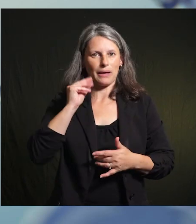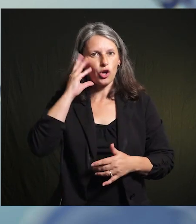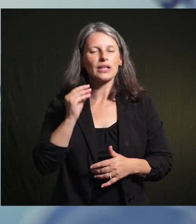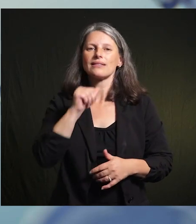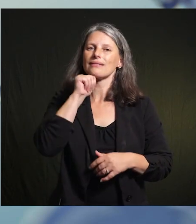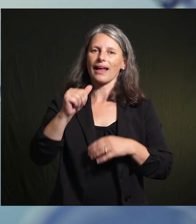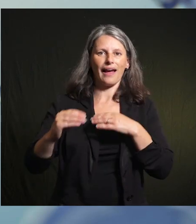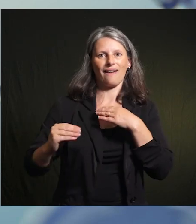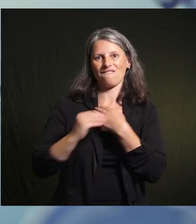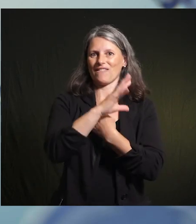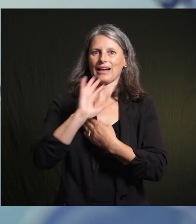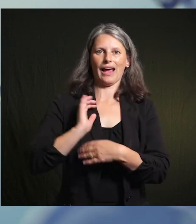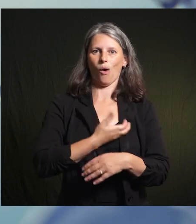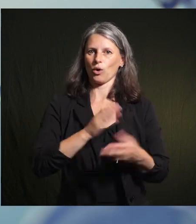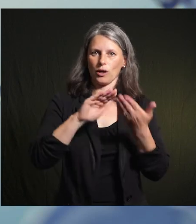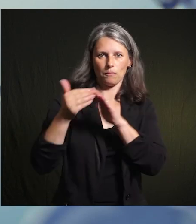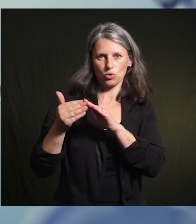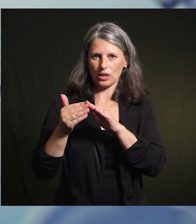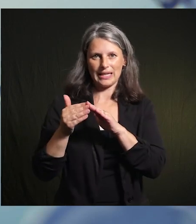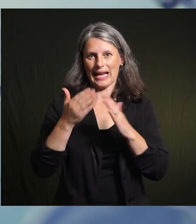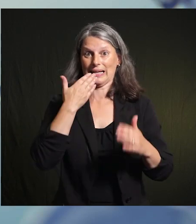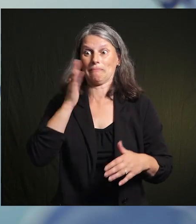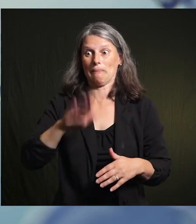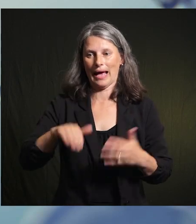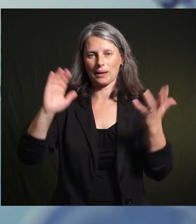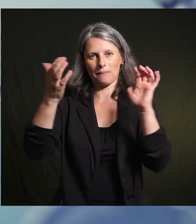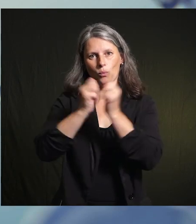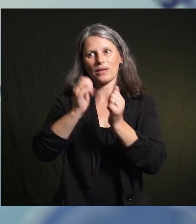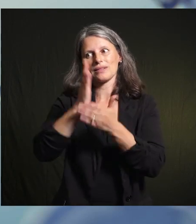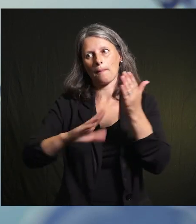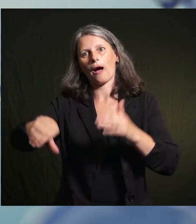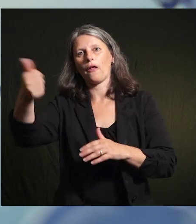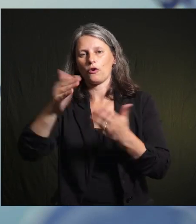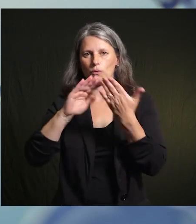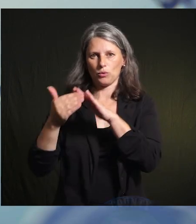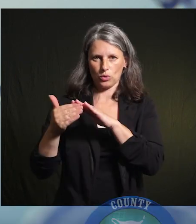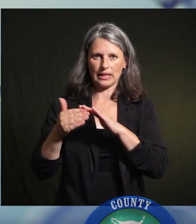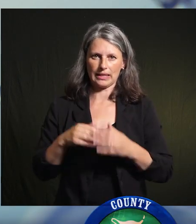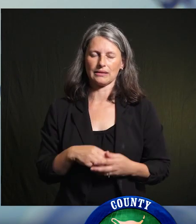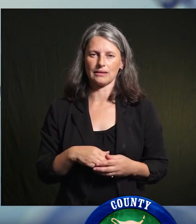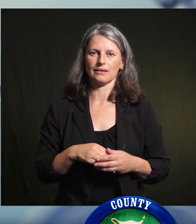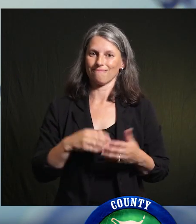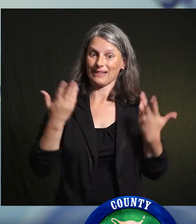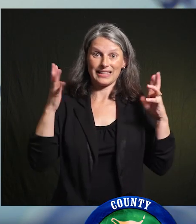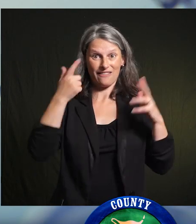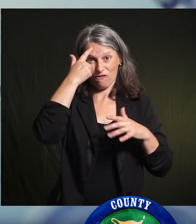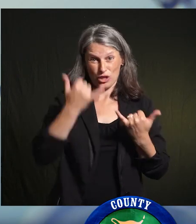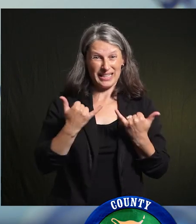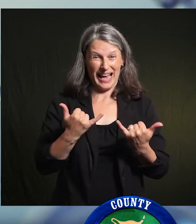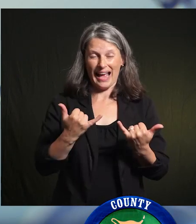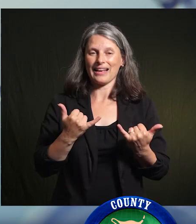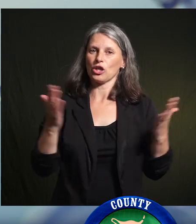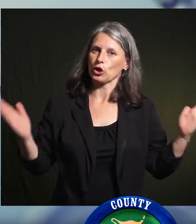not affect our community as tragically as it has affected so many others. That's all for today.